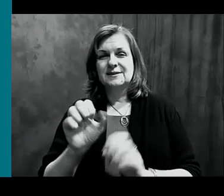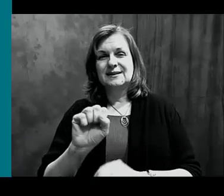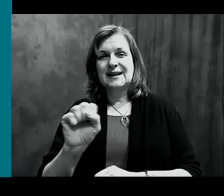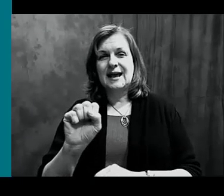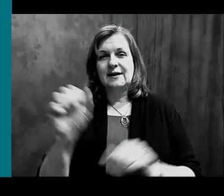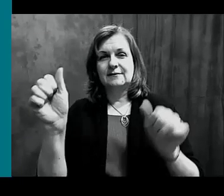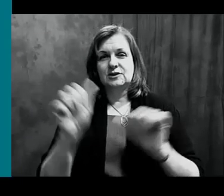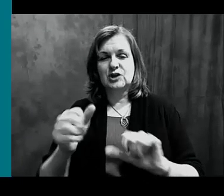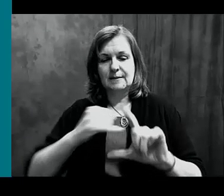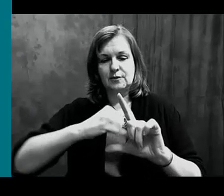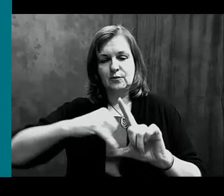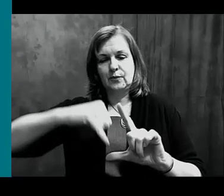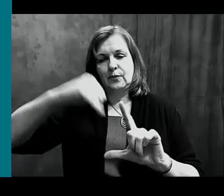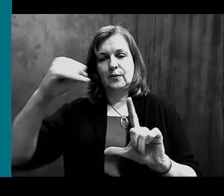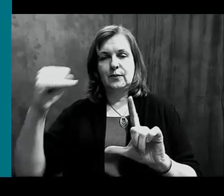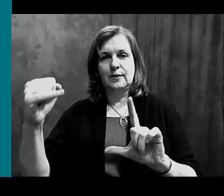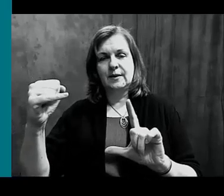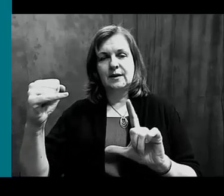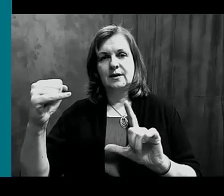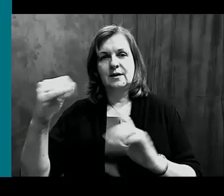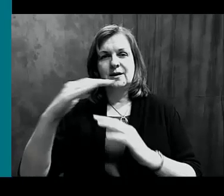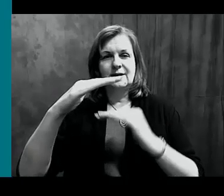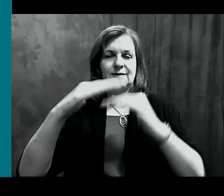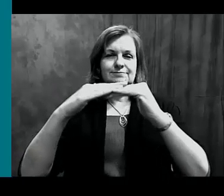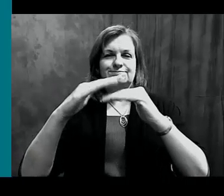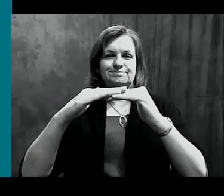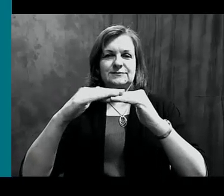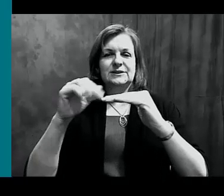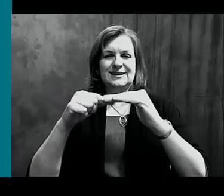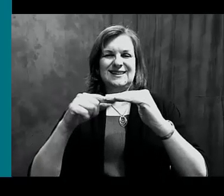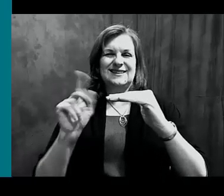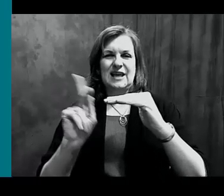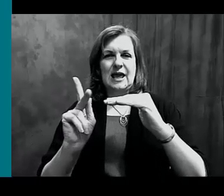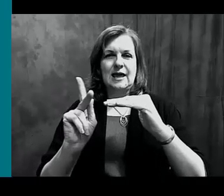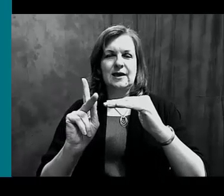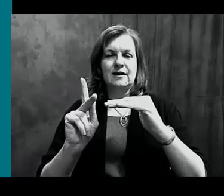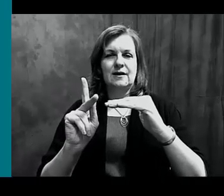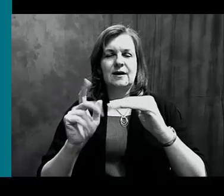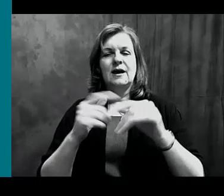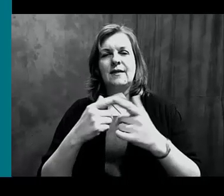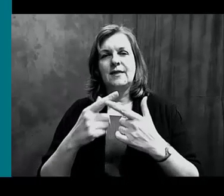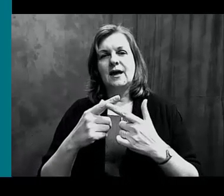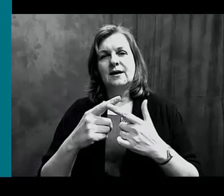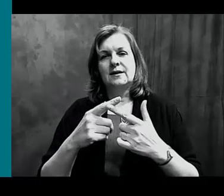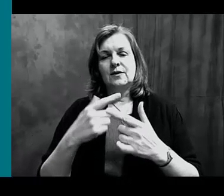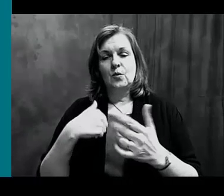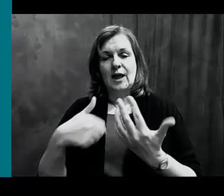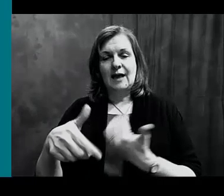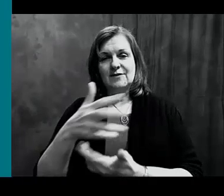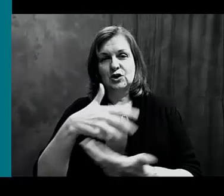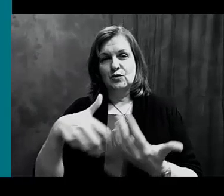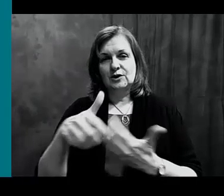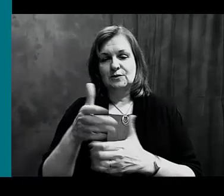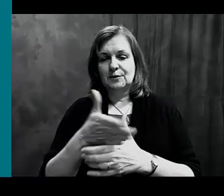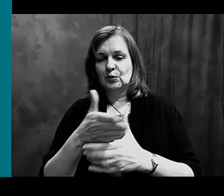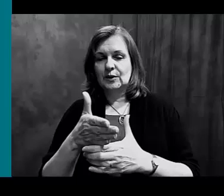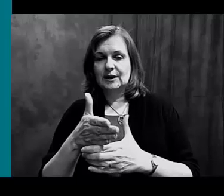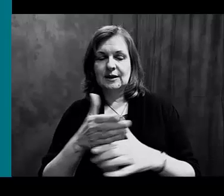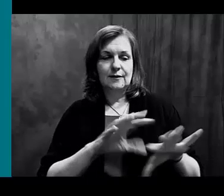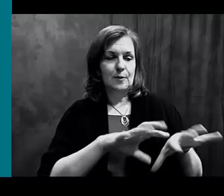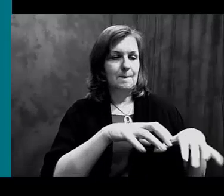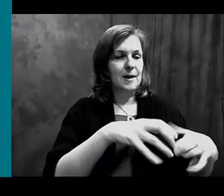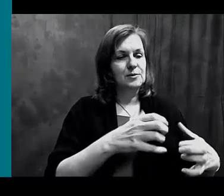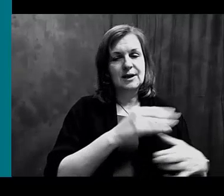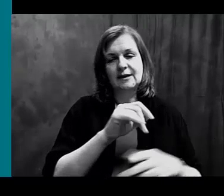that S-shaped curve that we mentioned before, so limited by K, and we get an